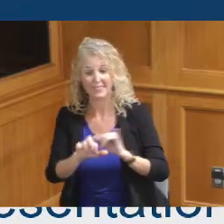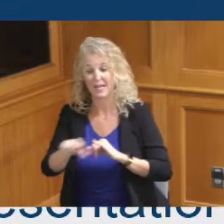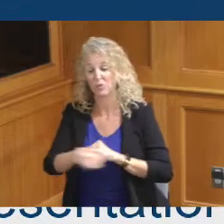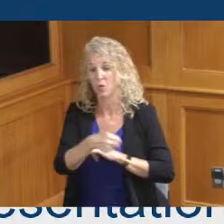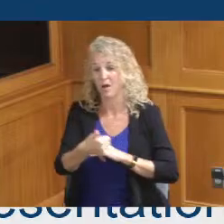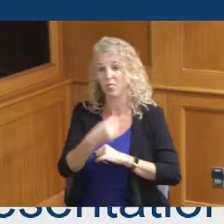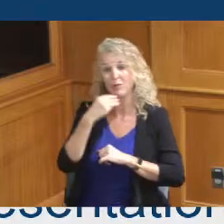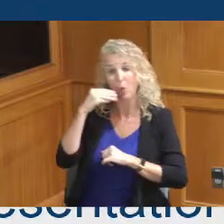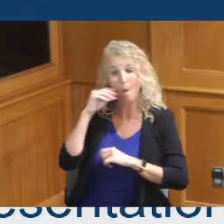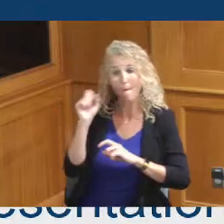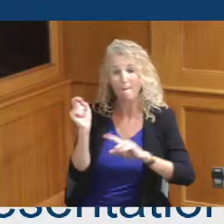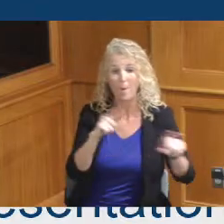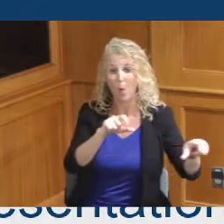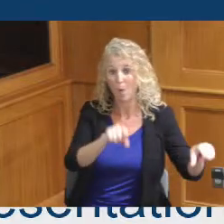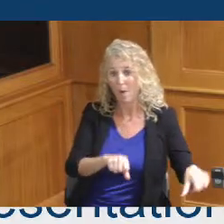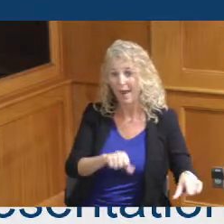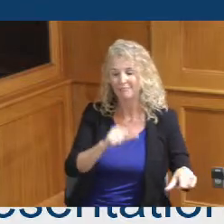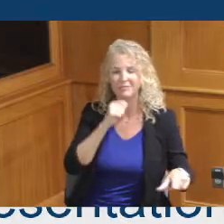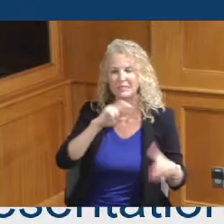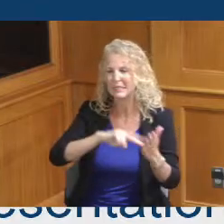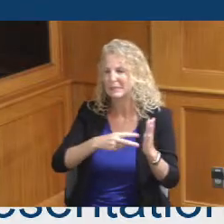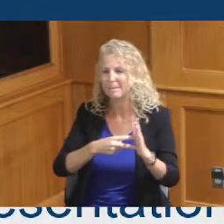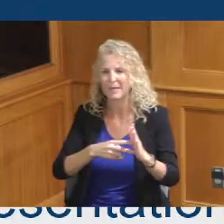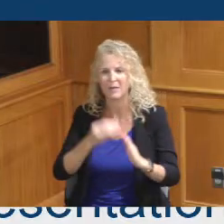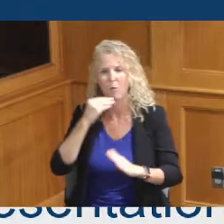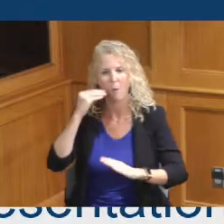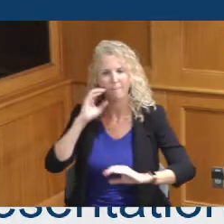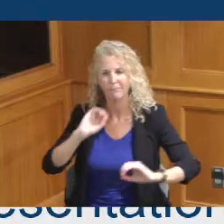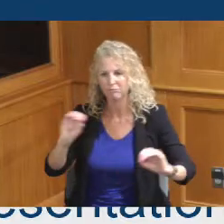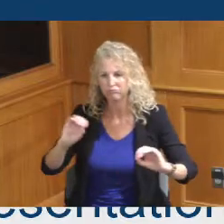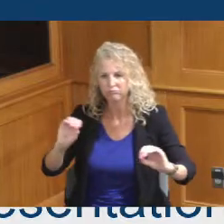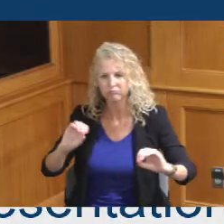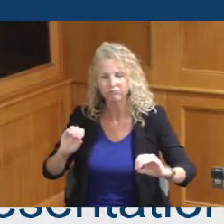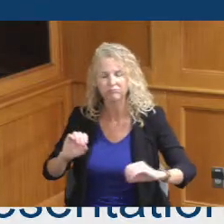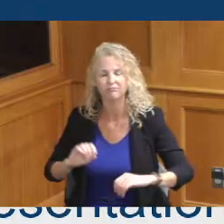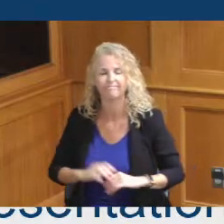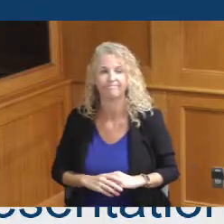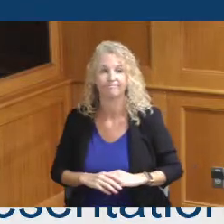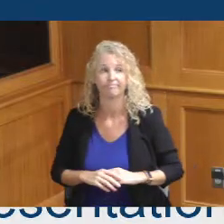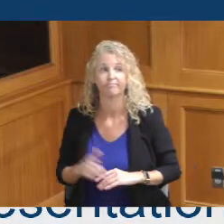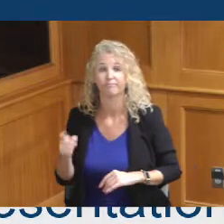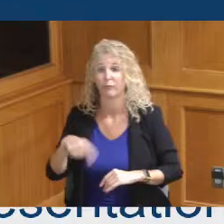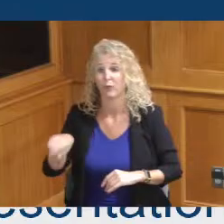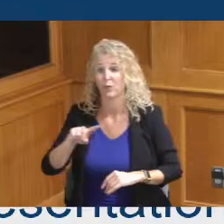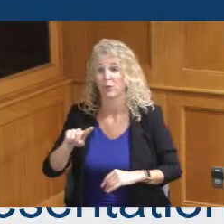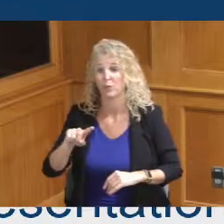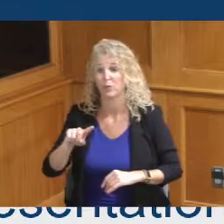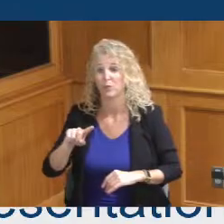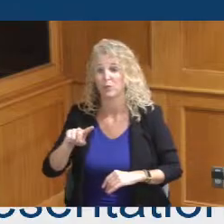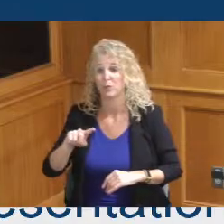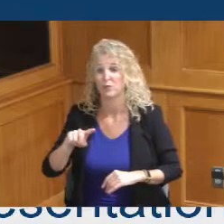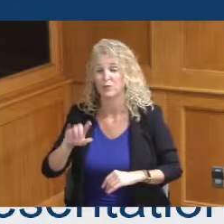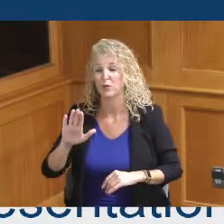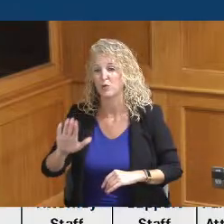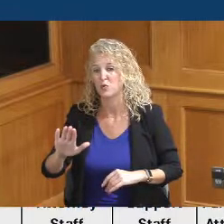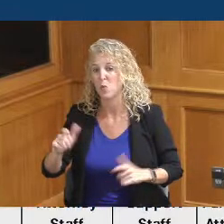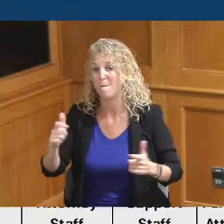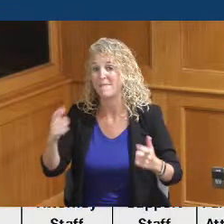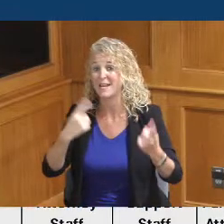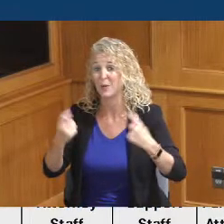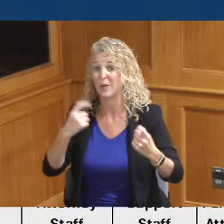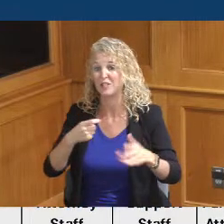solution that does not end in homelessness. And I'm sure, because you are our appropriator, your big question is, what does this